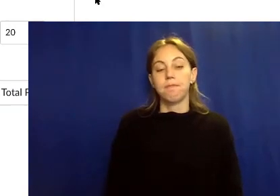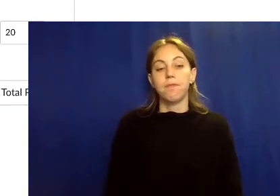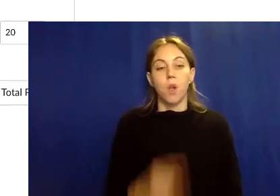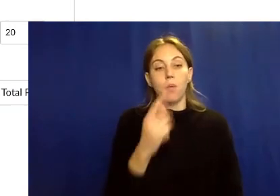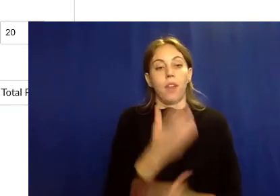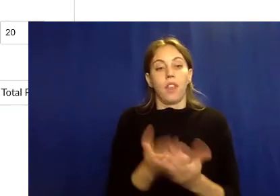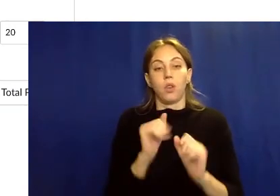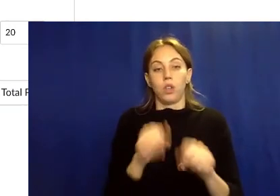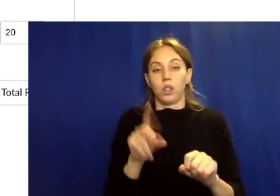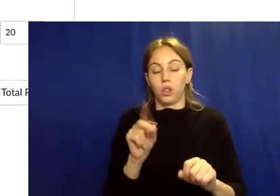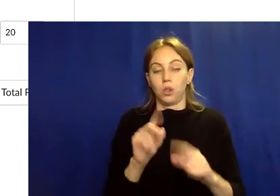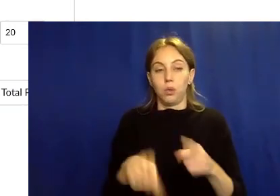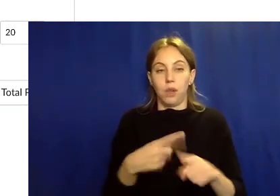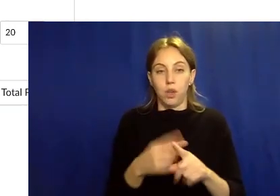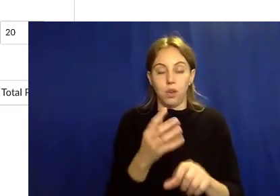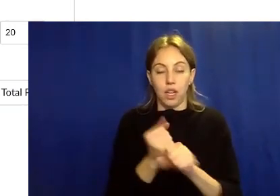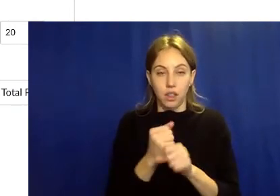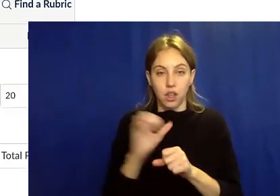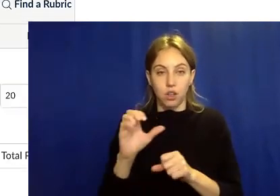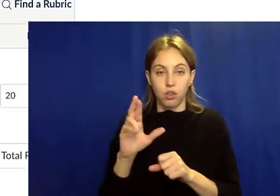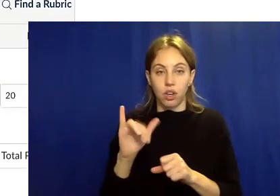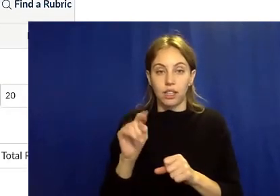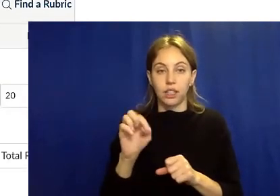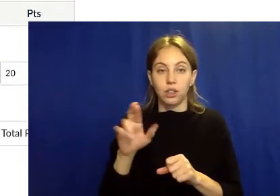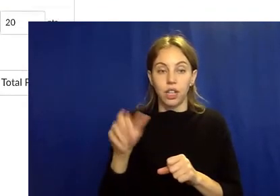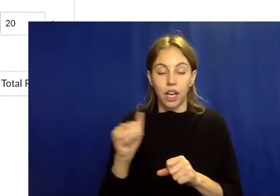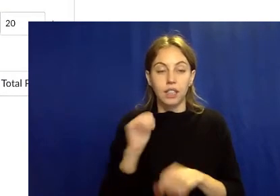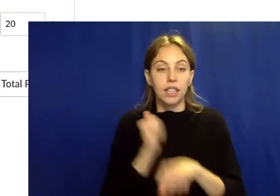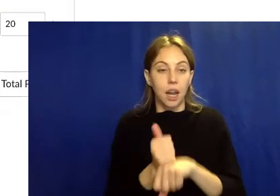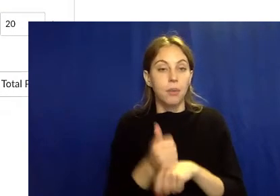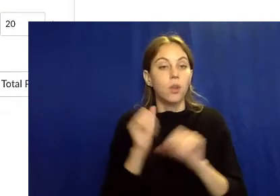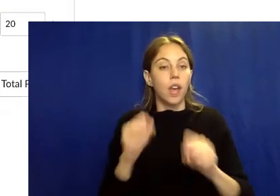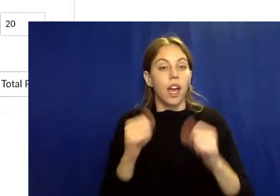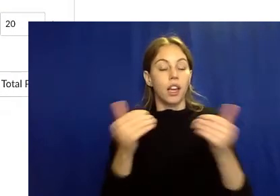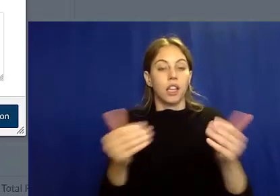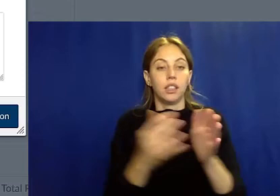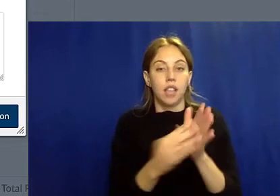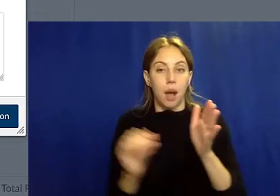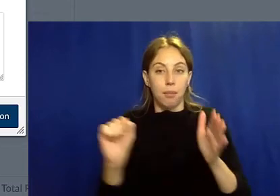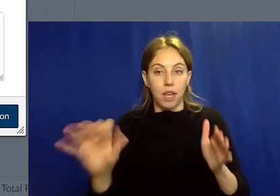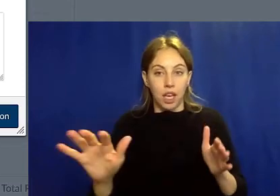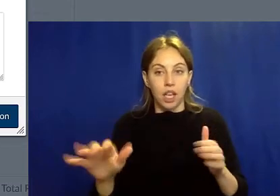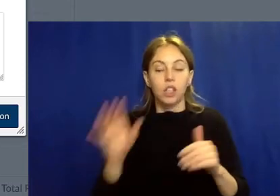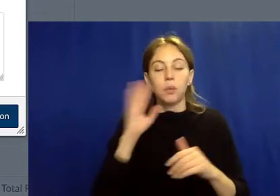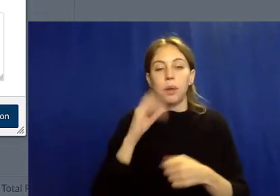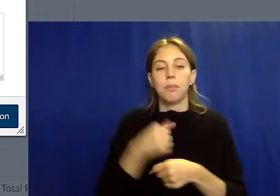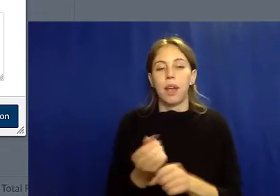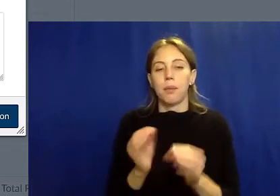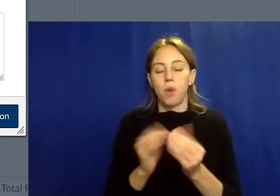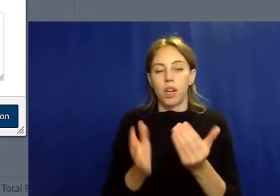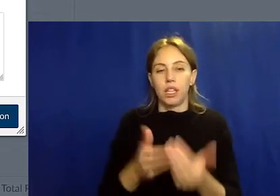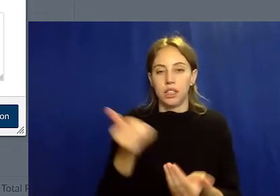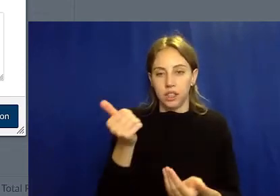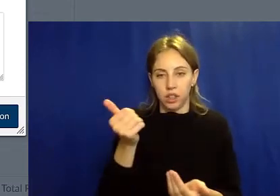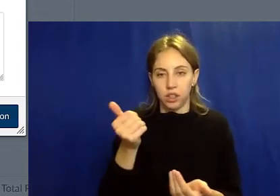you can do once you get your criterion set up is you can duplicate it. So it makes it a little bit easier.